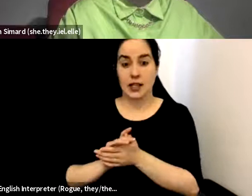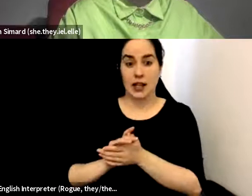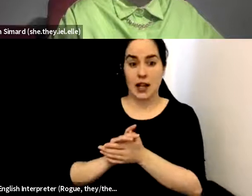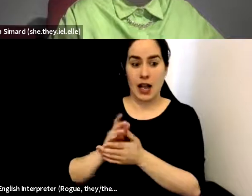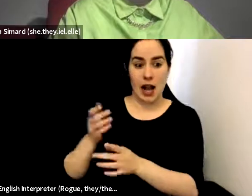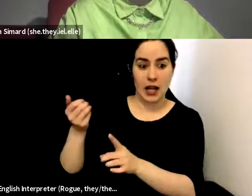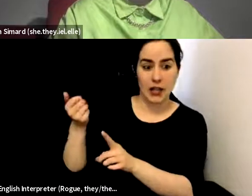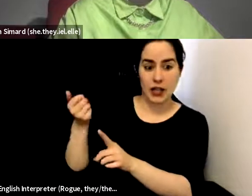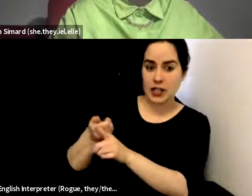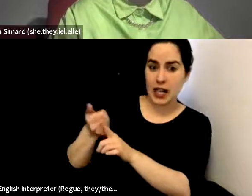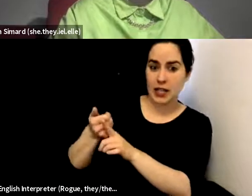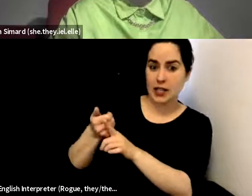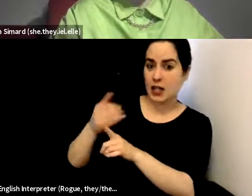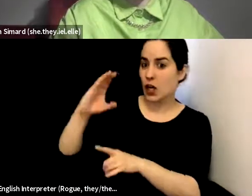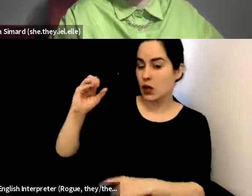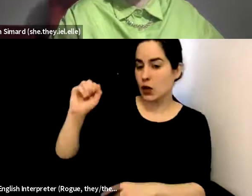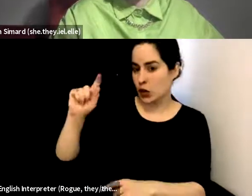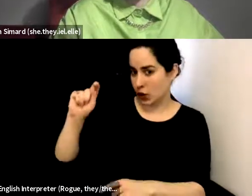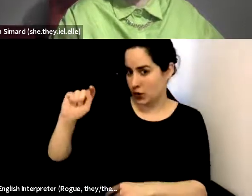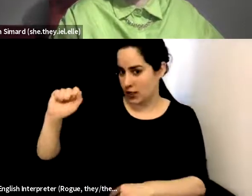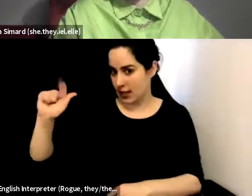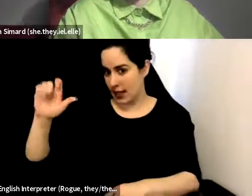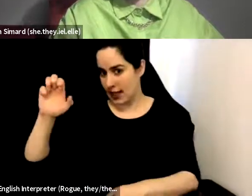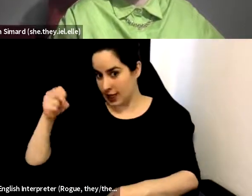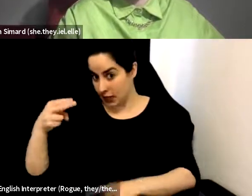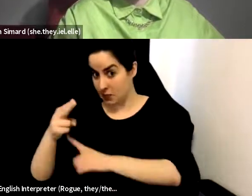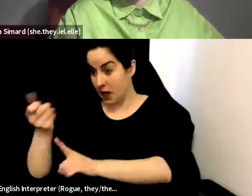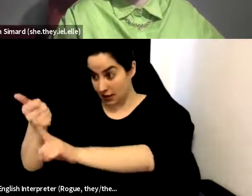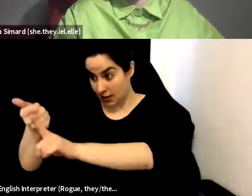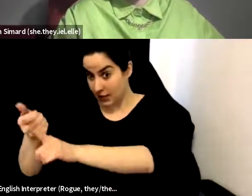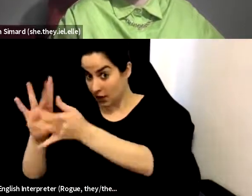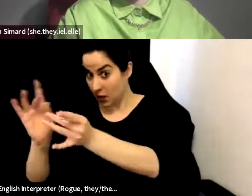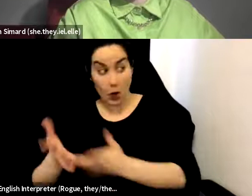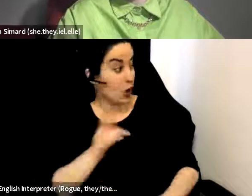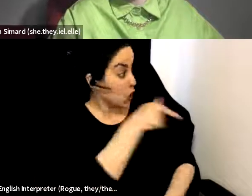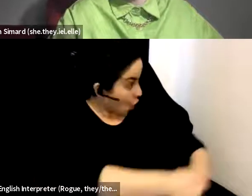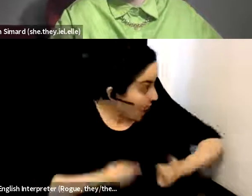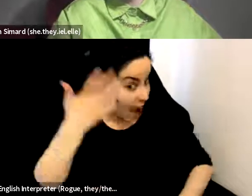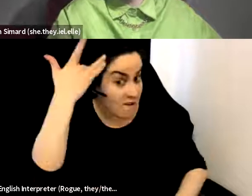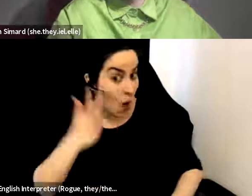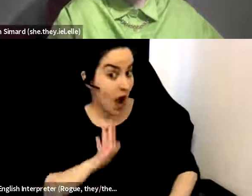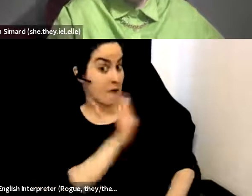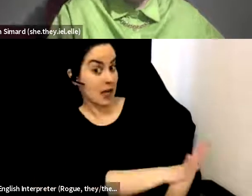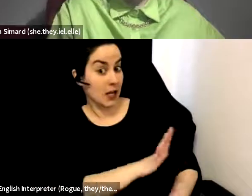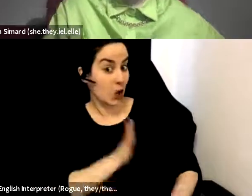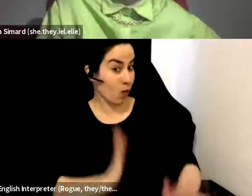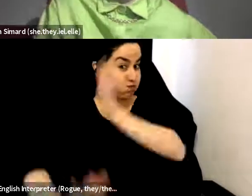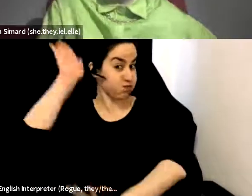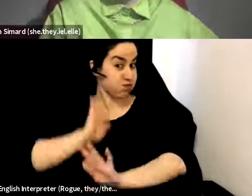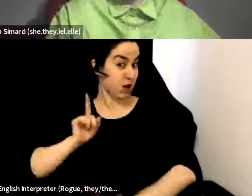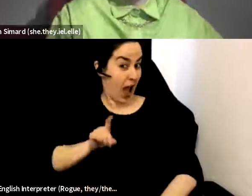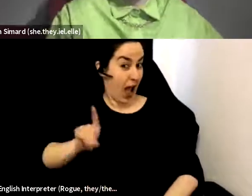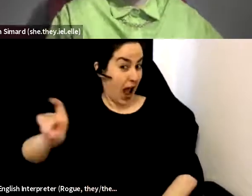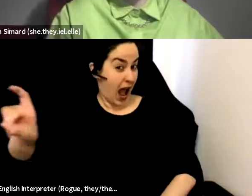She said to us one time in rehearsal that she's like, you're alive because your ancestor ran from a bear. And it was just like one of those things where I was